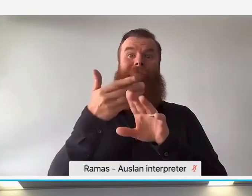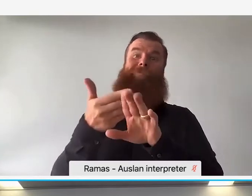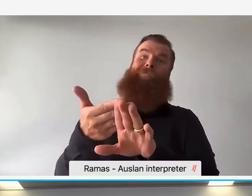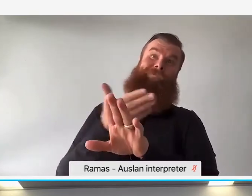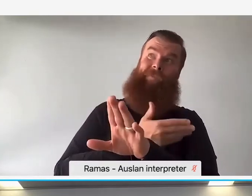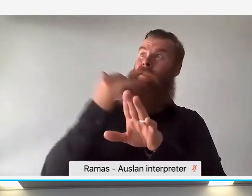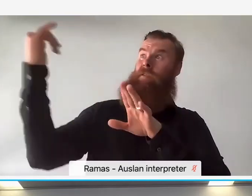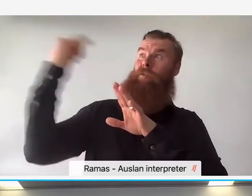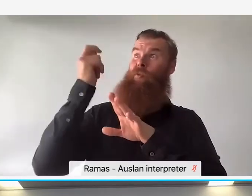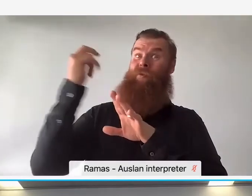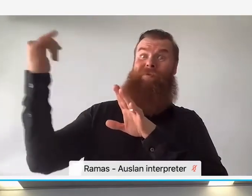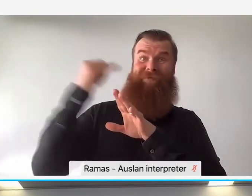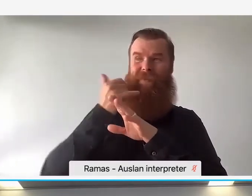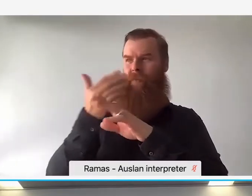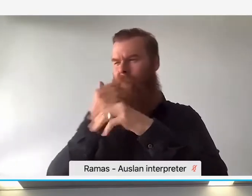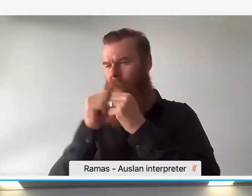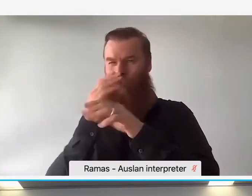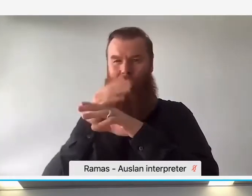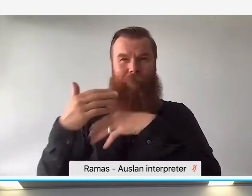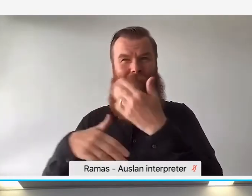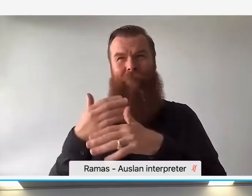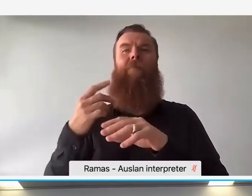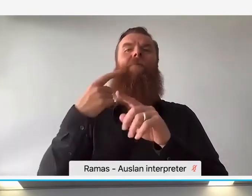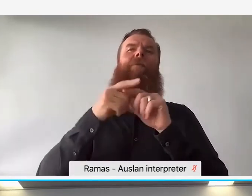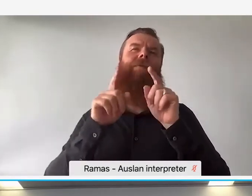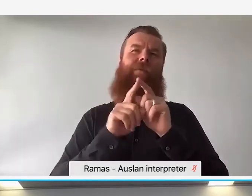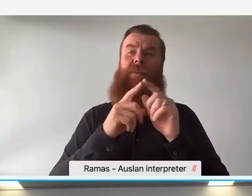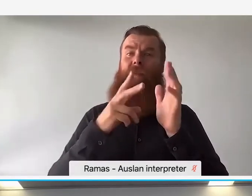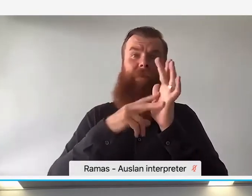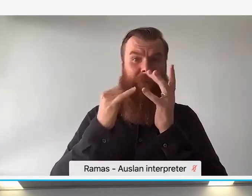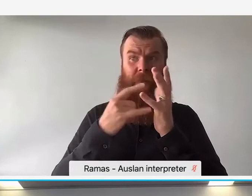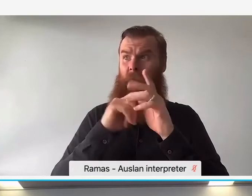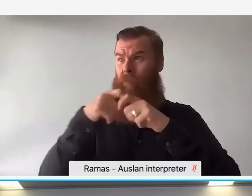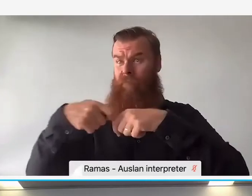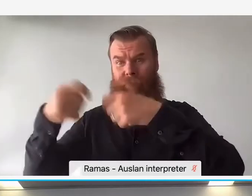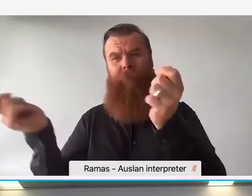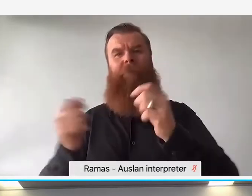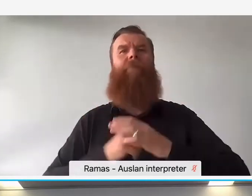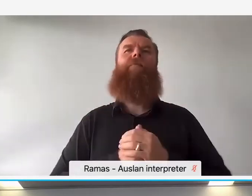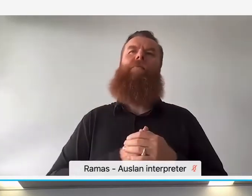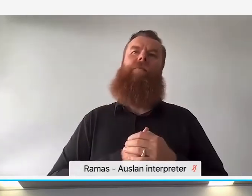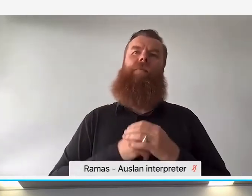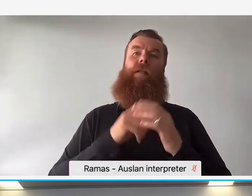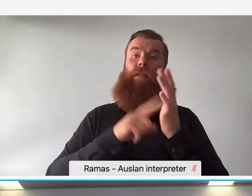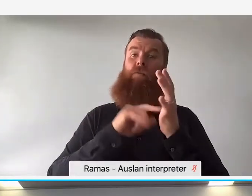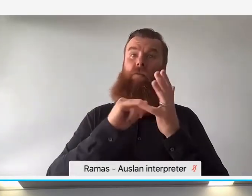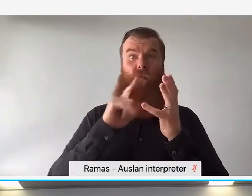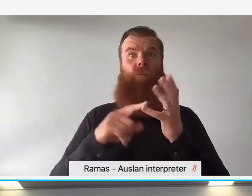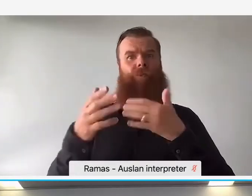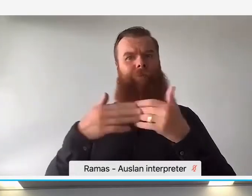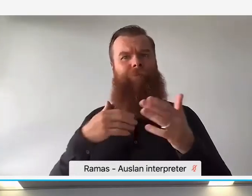visas. LSUs help manage worker expectations on a number of topics which are really, really